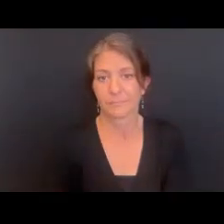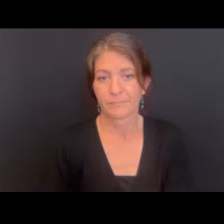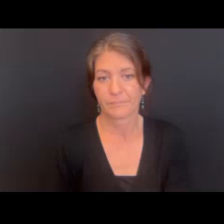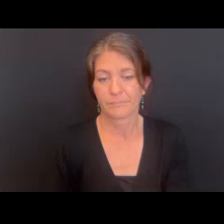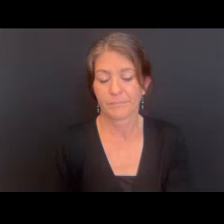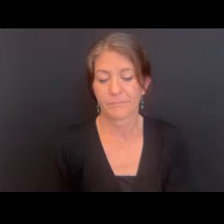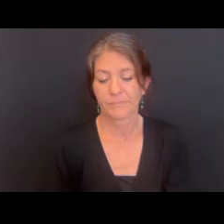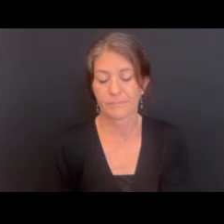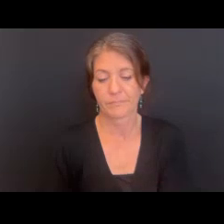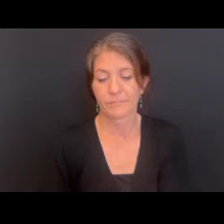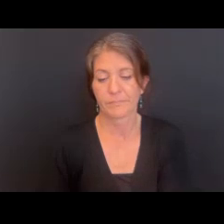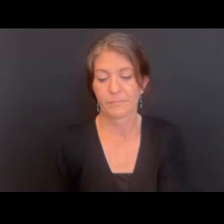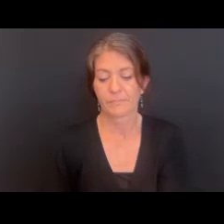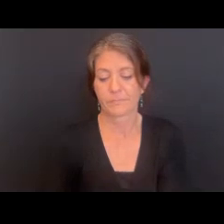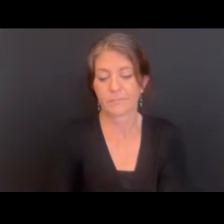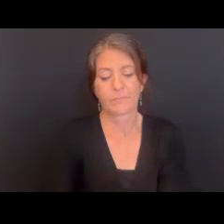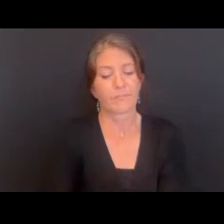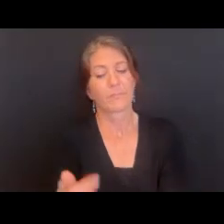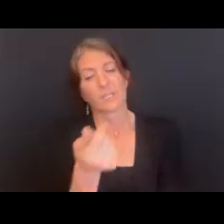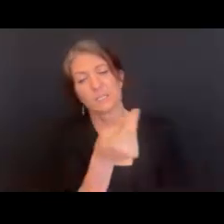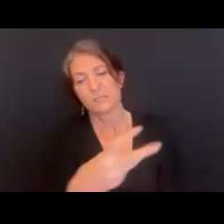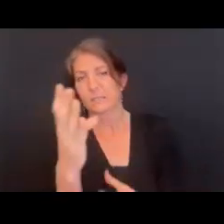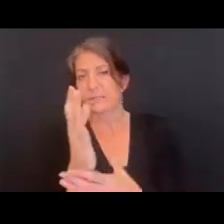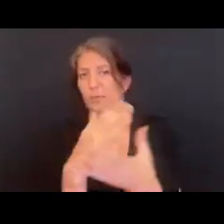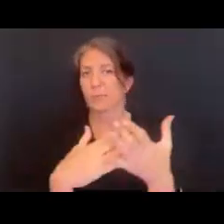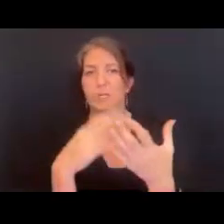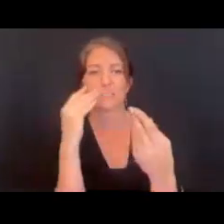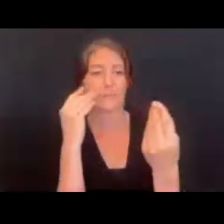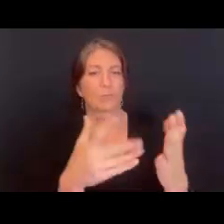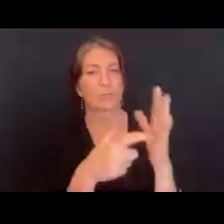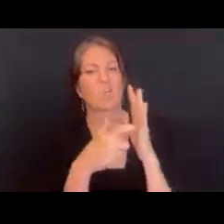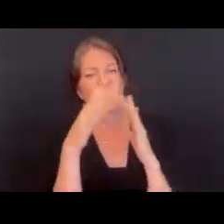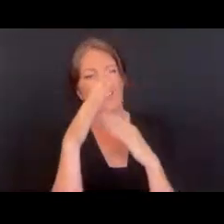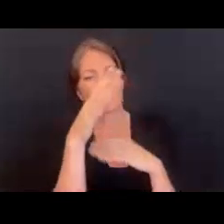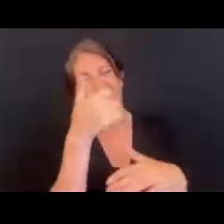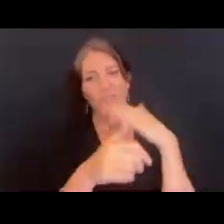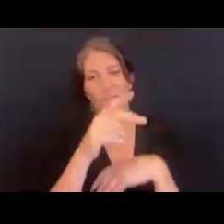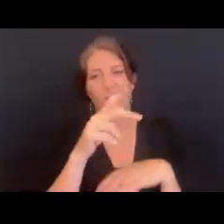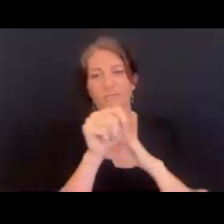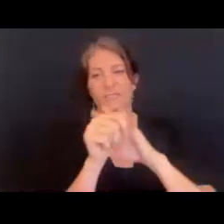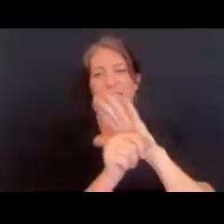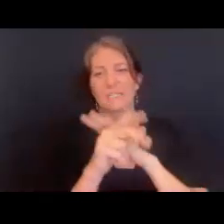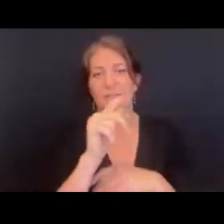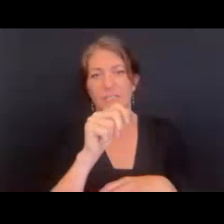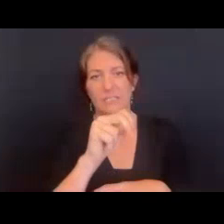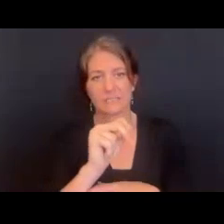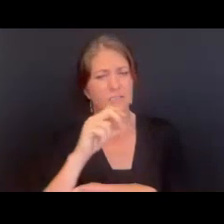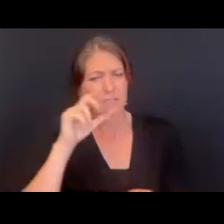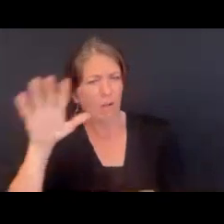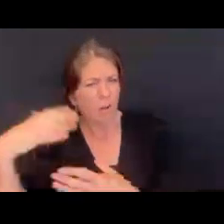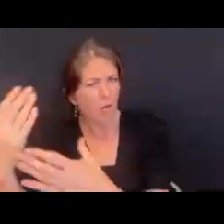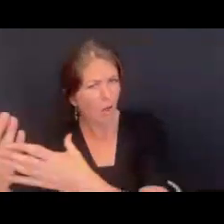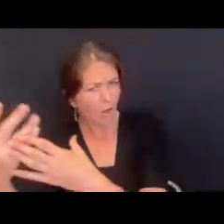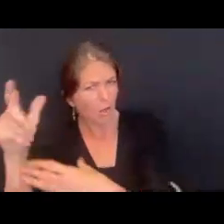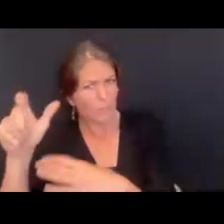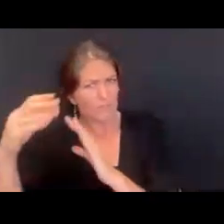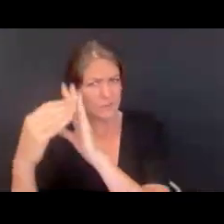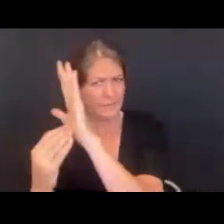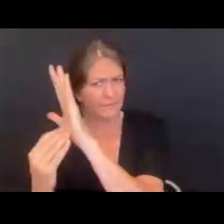there's several pieces of information that are required by the state of Kansas. Not all of these will be necessarily filled out with